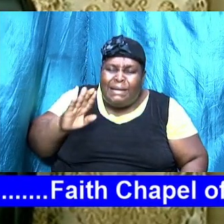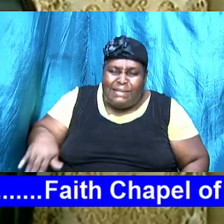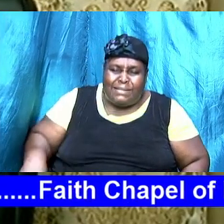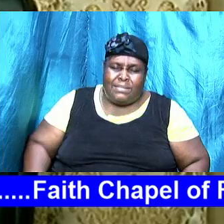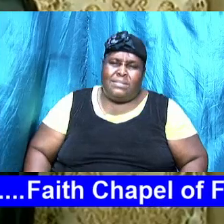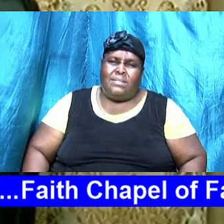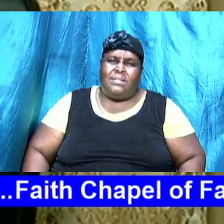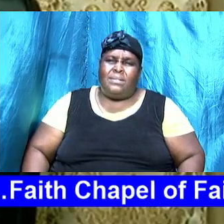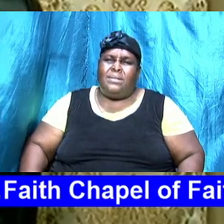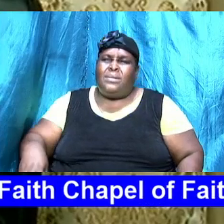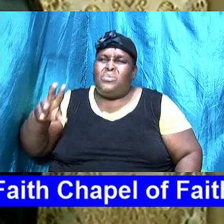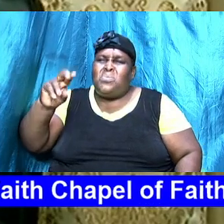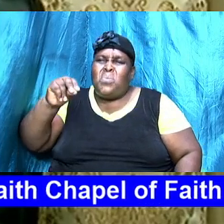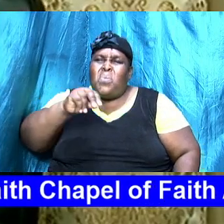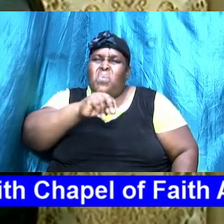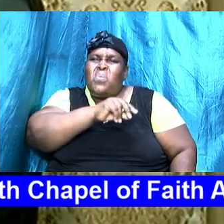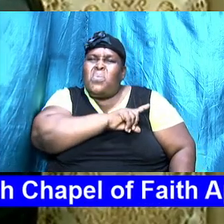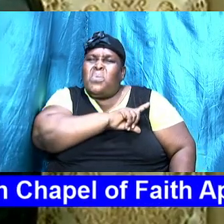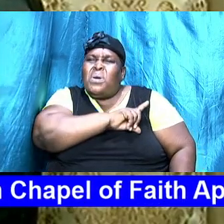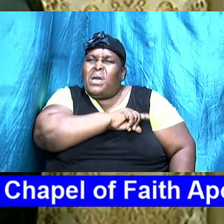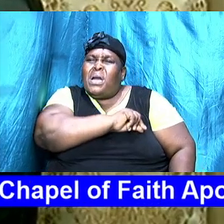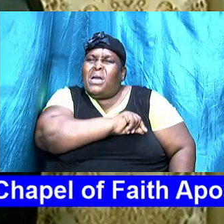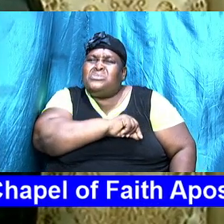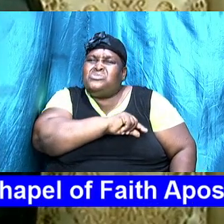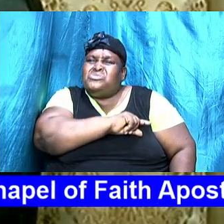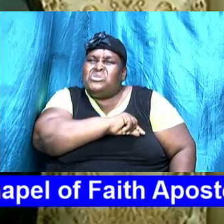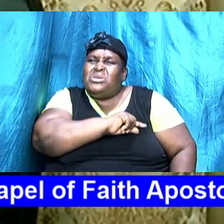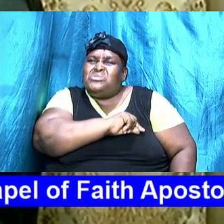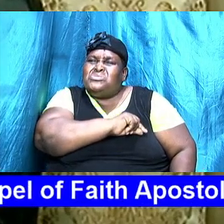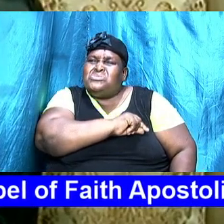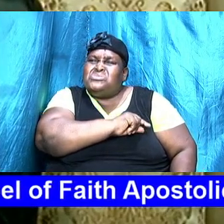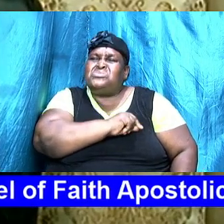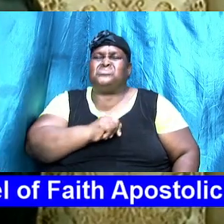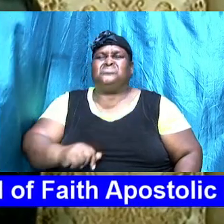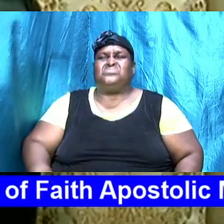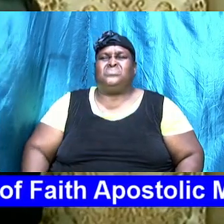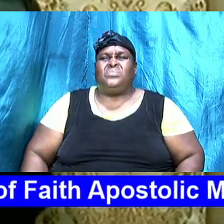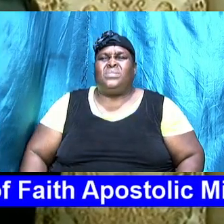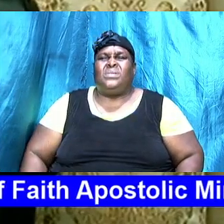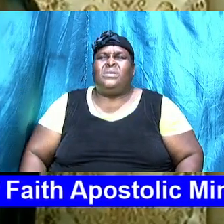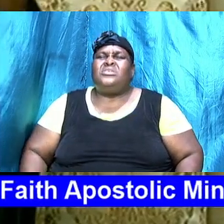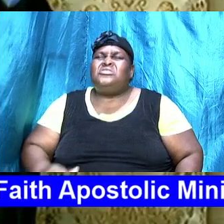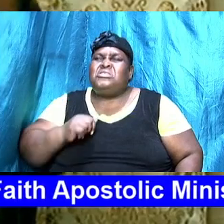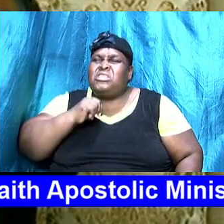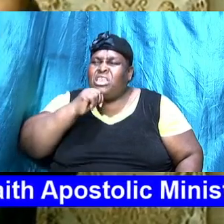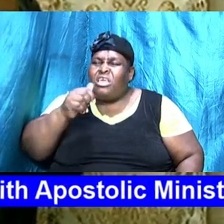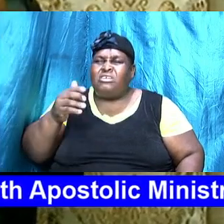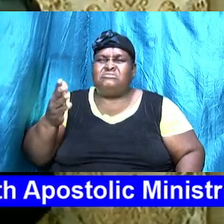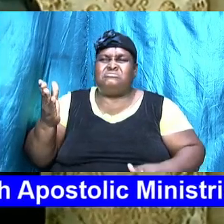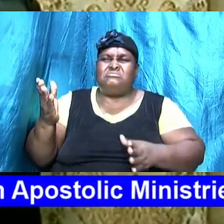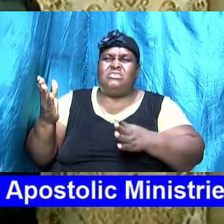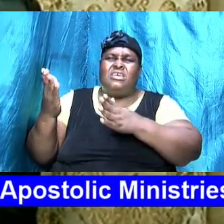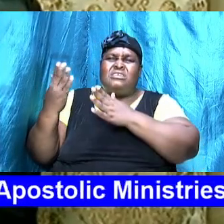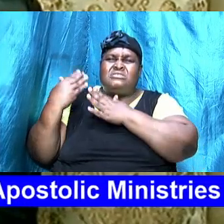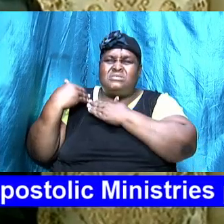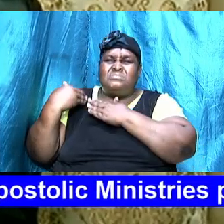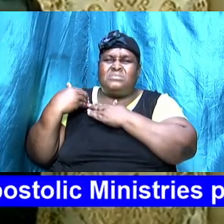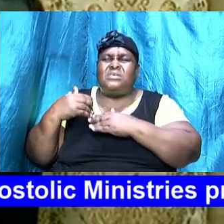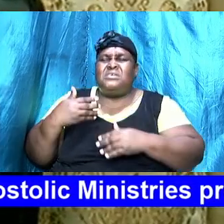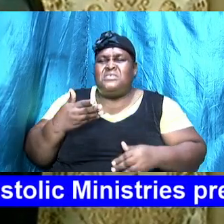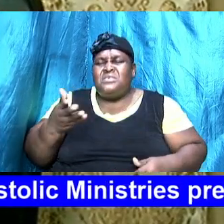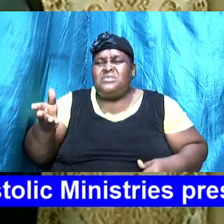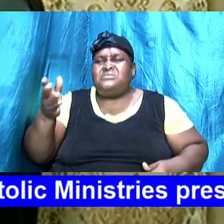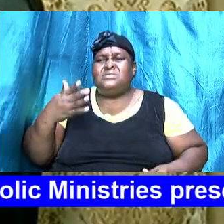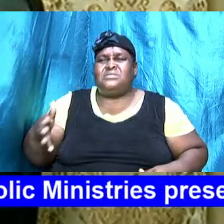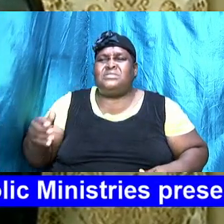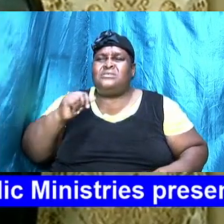unconscionable, it is unacceptable. And these are things that must not happen. And